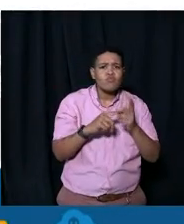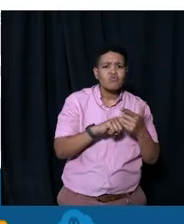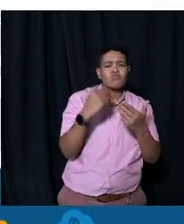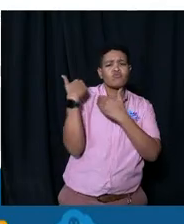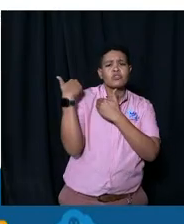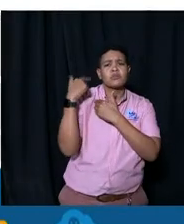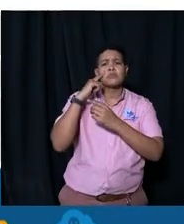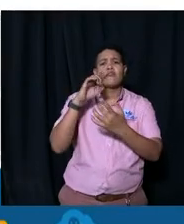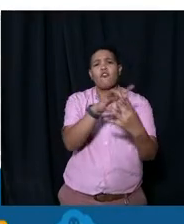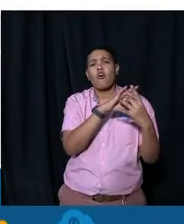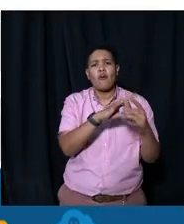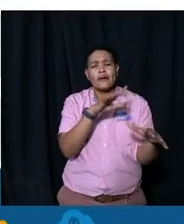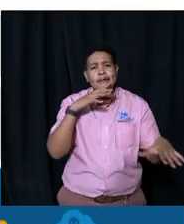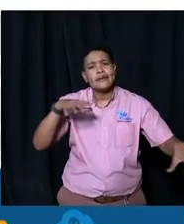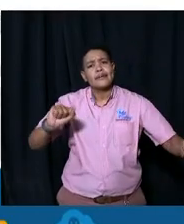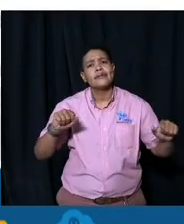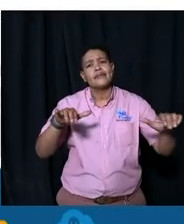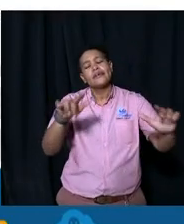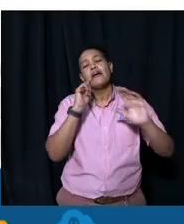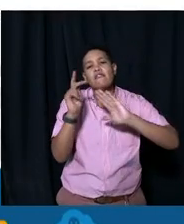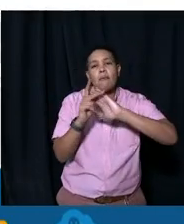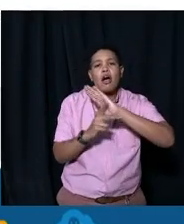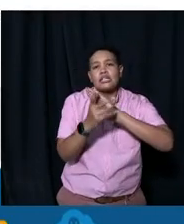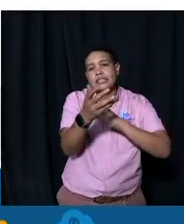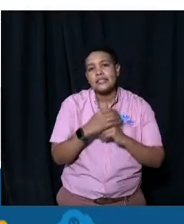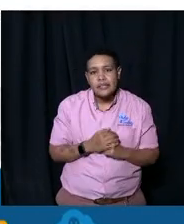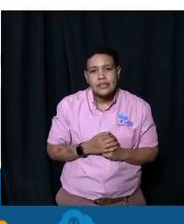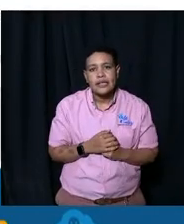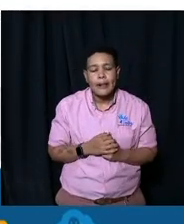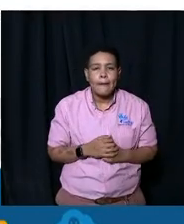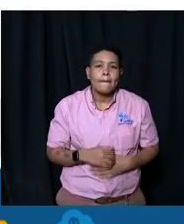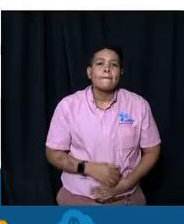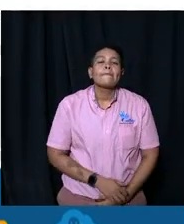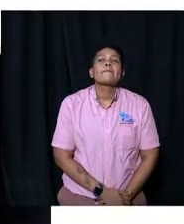coordinated execution of the policy.